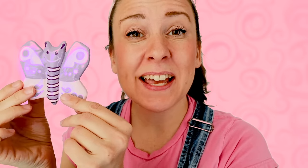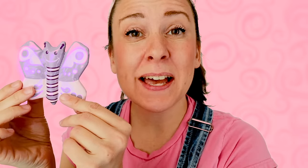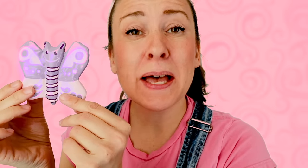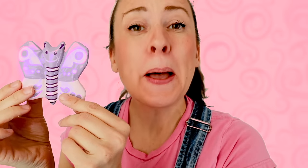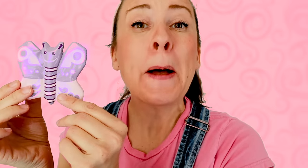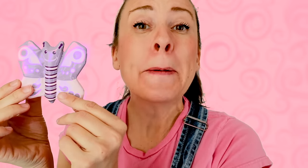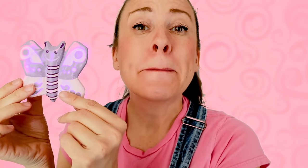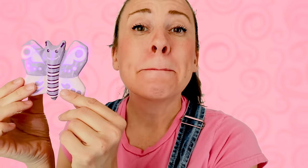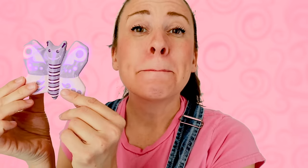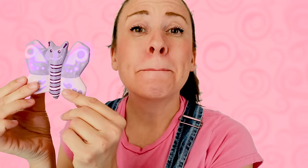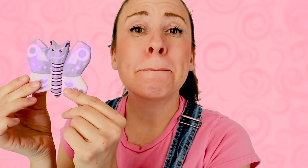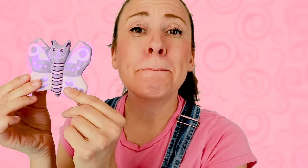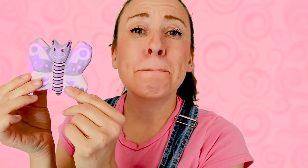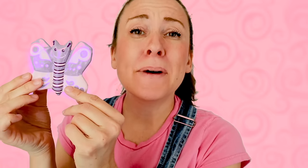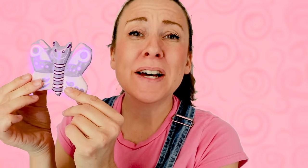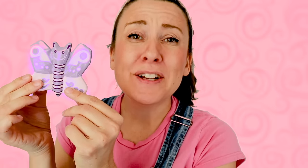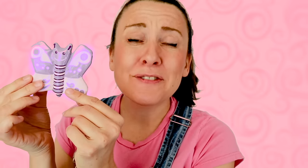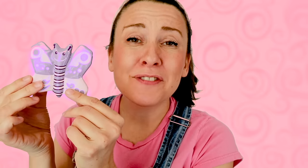It's a